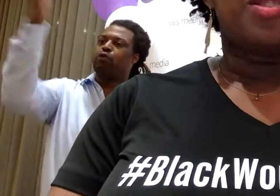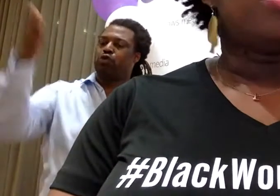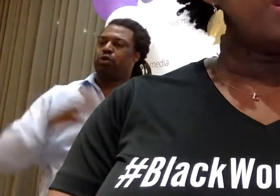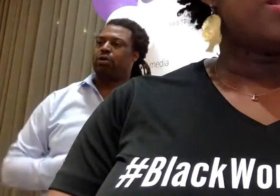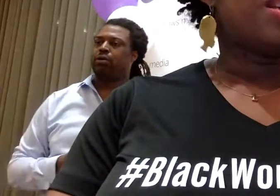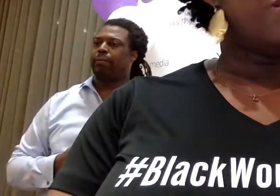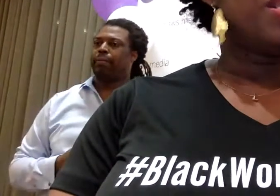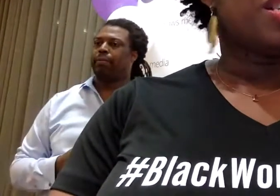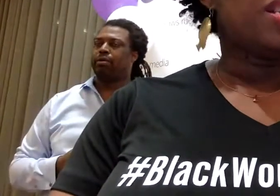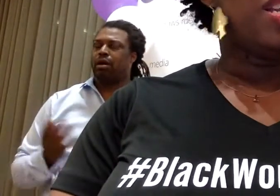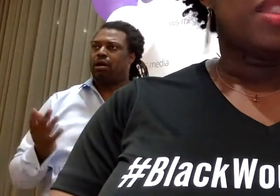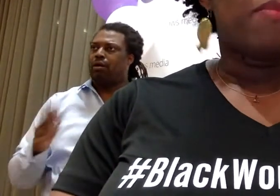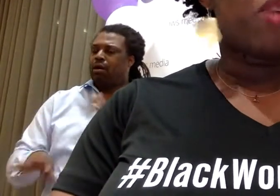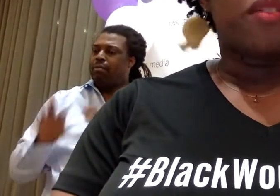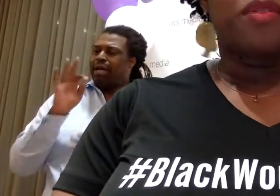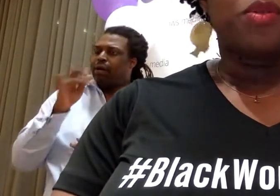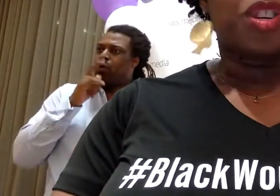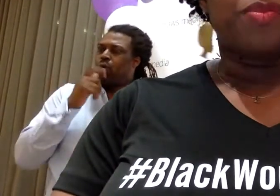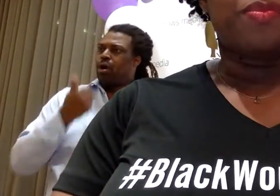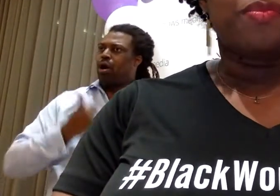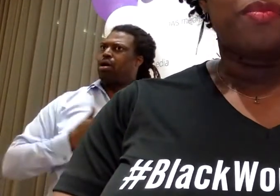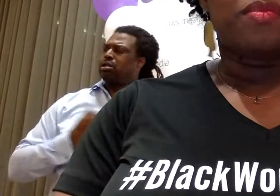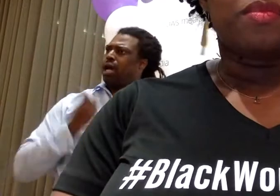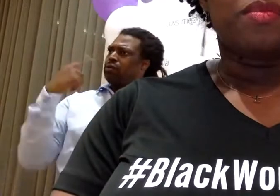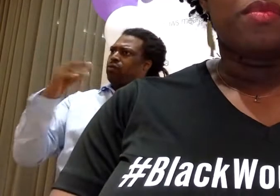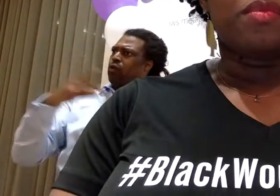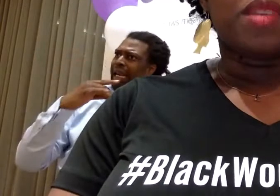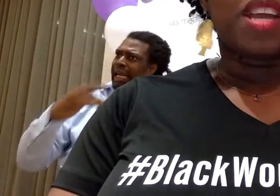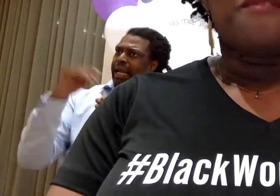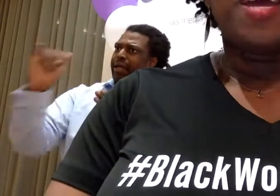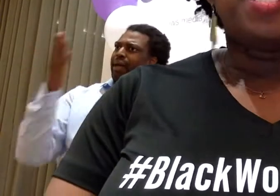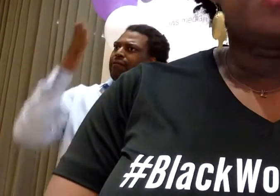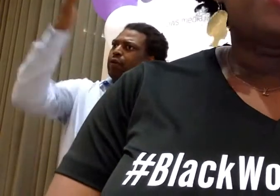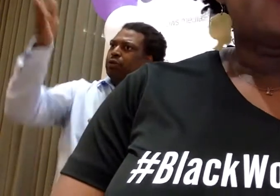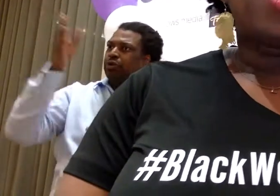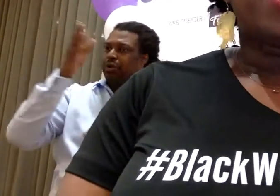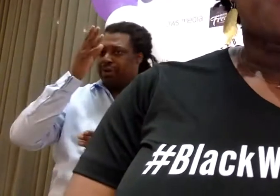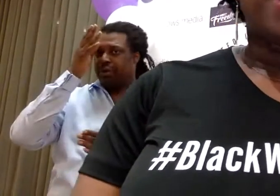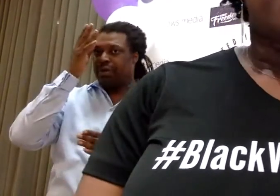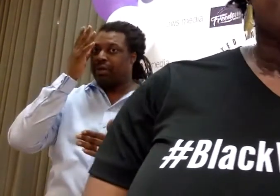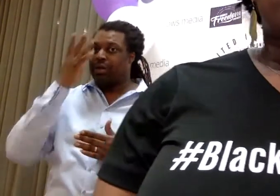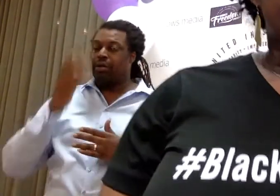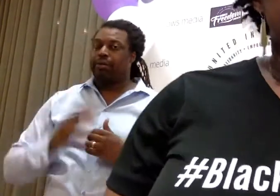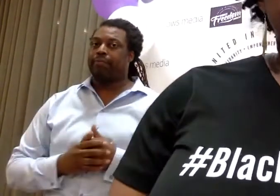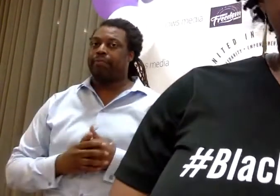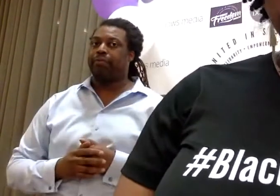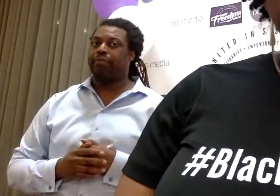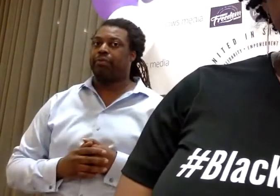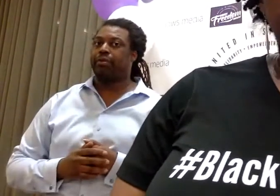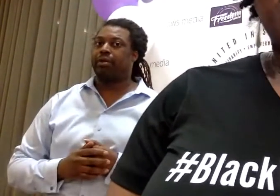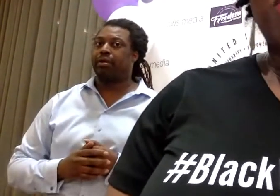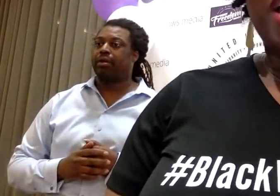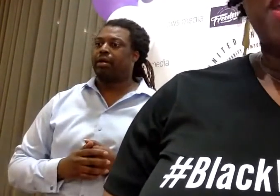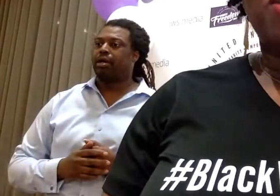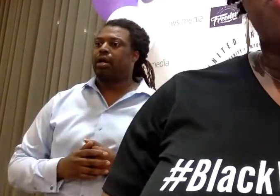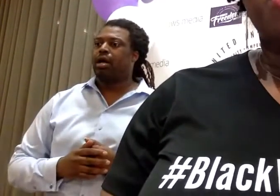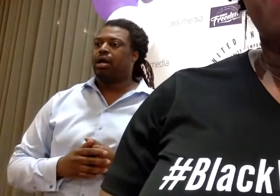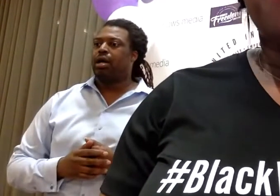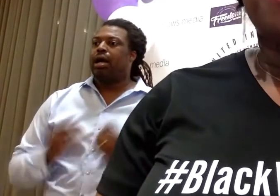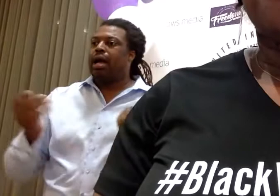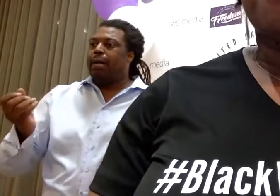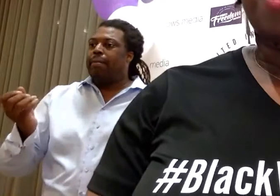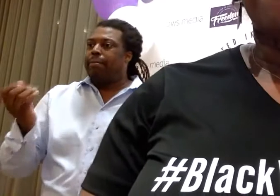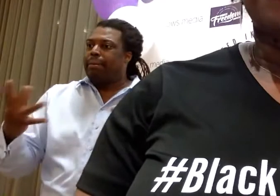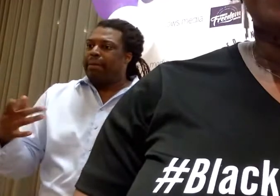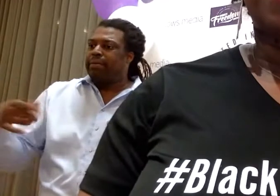why not choose ourselves to lead in that bright future? Fannie Lou didn't want the right to vote to choose between two old white men who